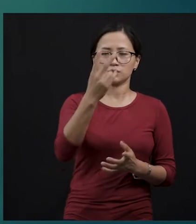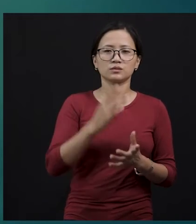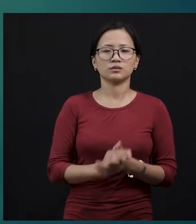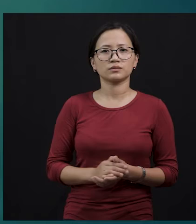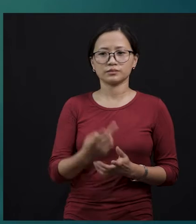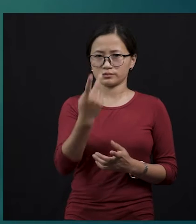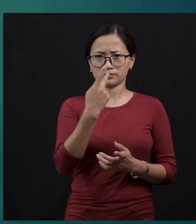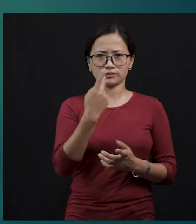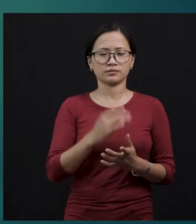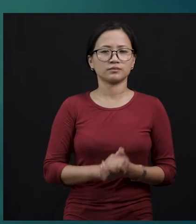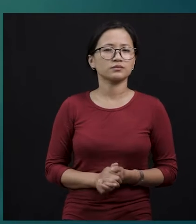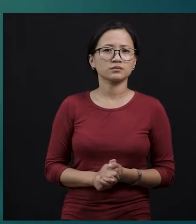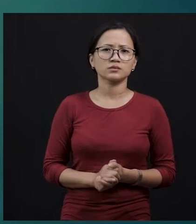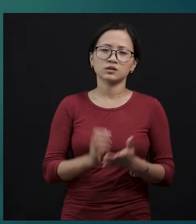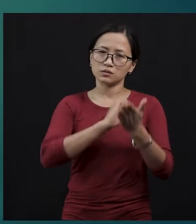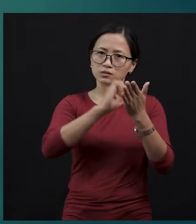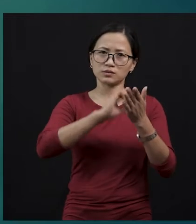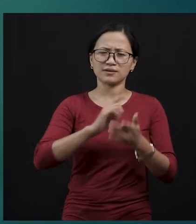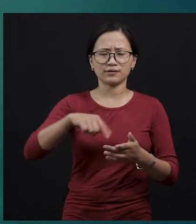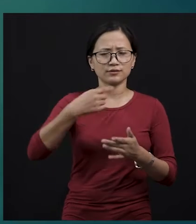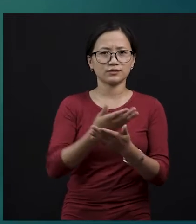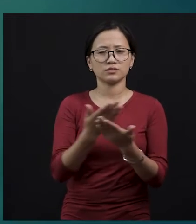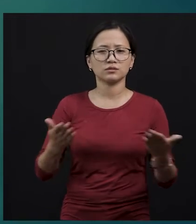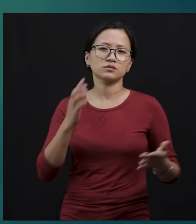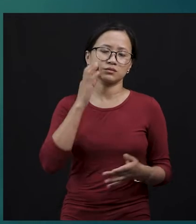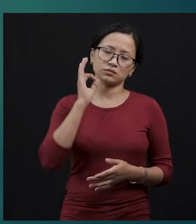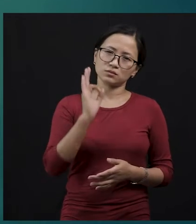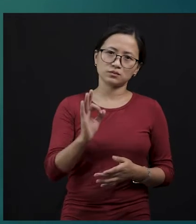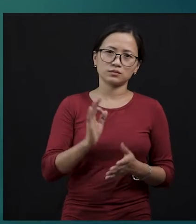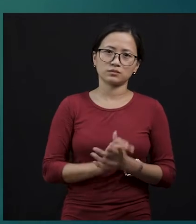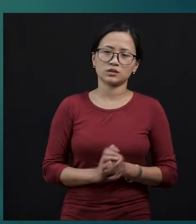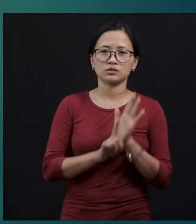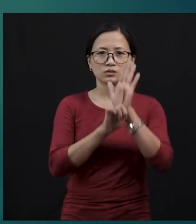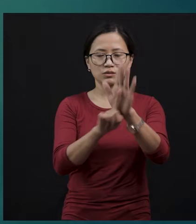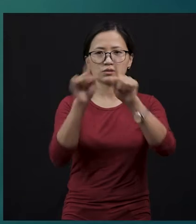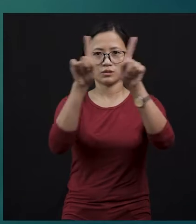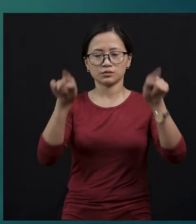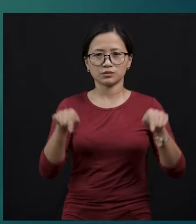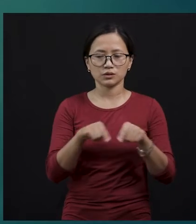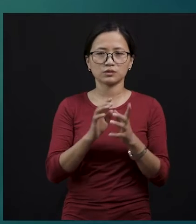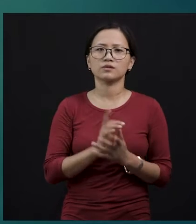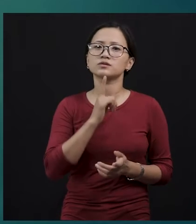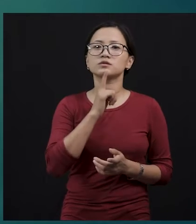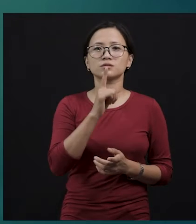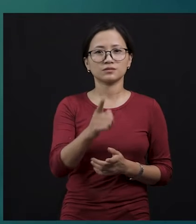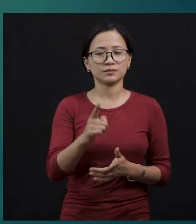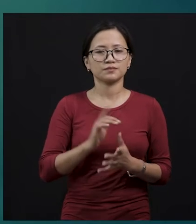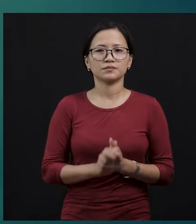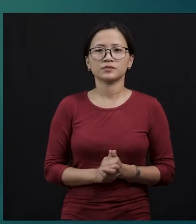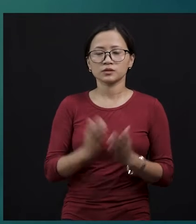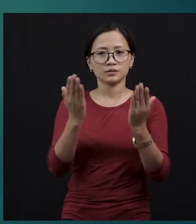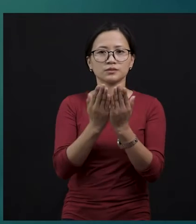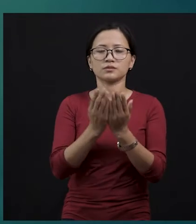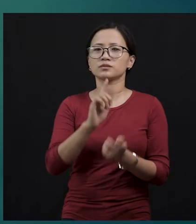at me because I'm going to write everything here that is important. I'm also going to show you pictures as I've told you, and by